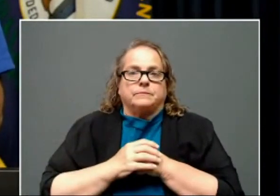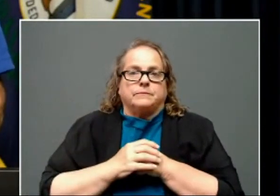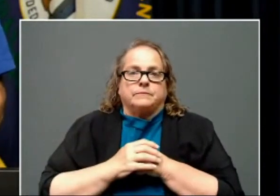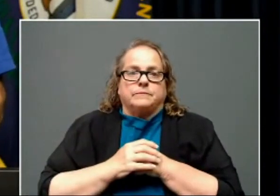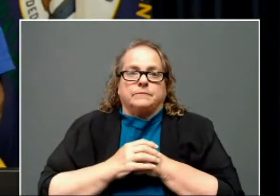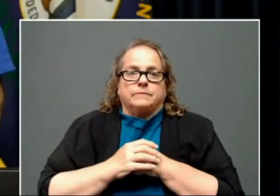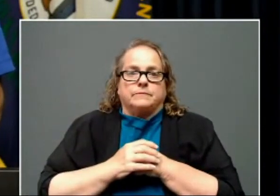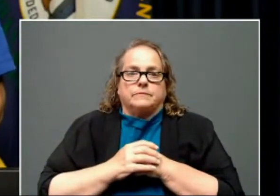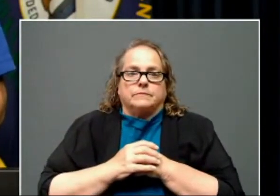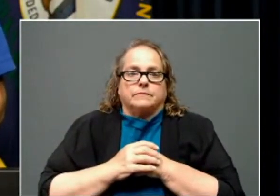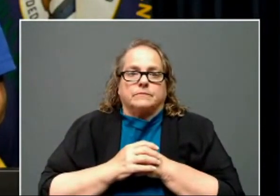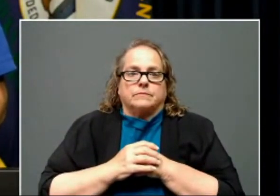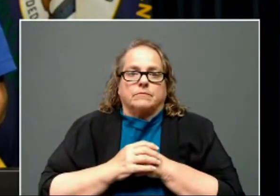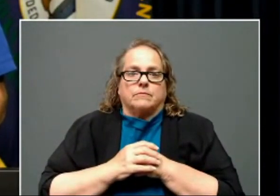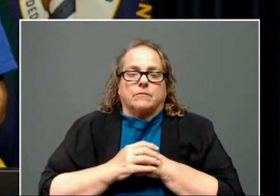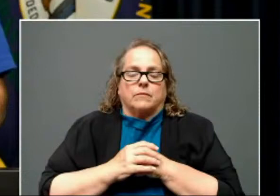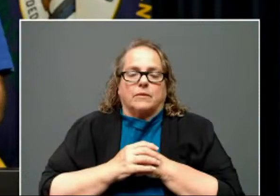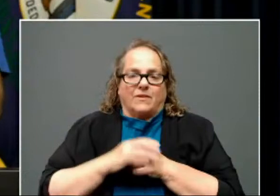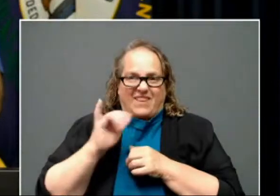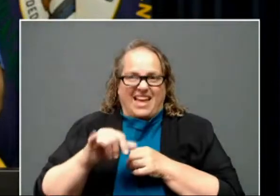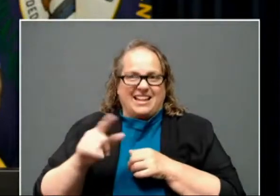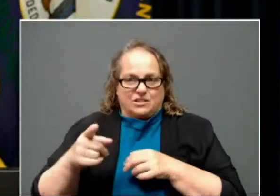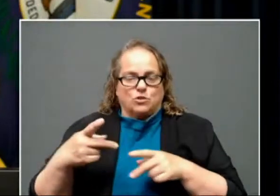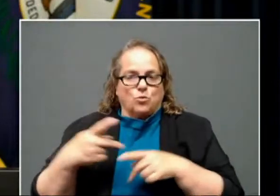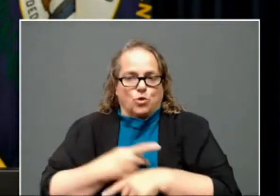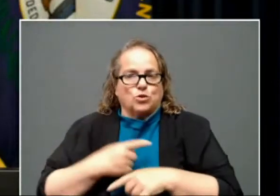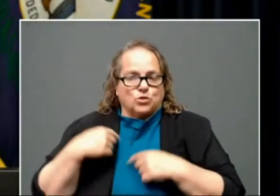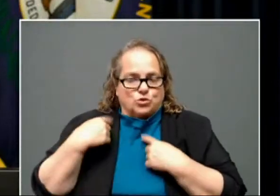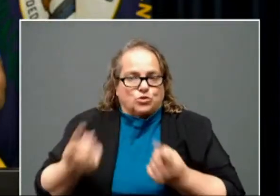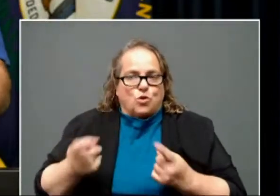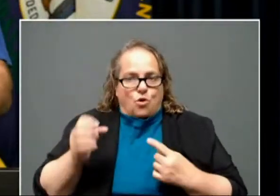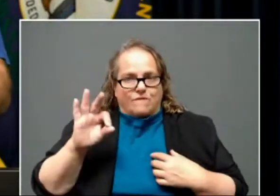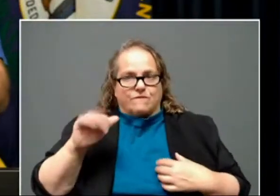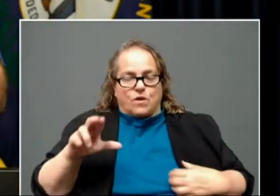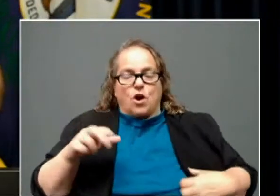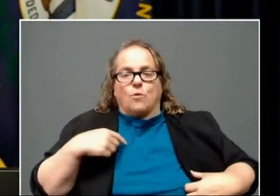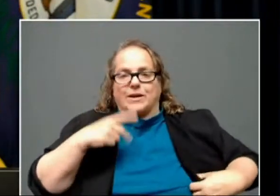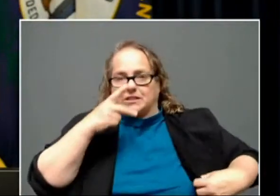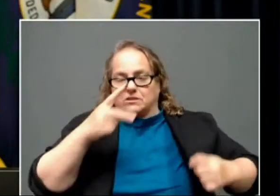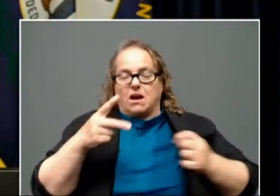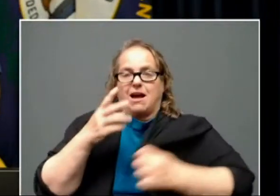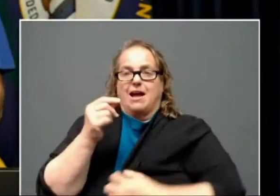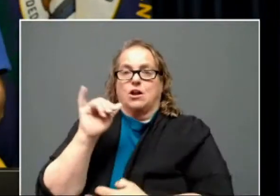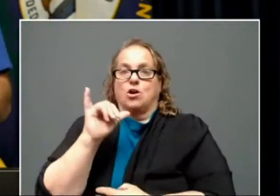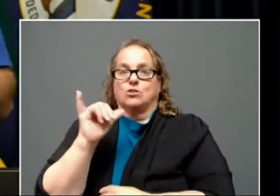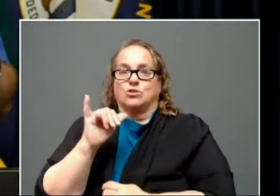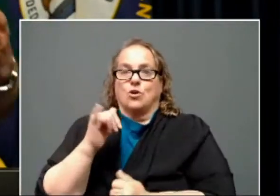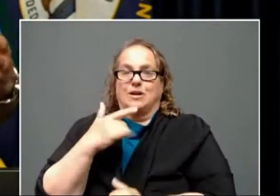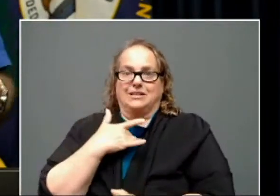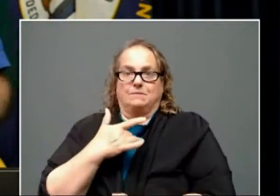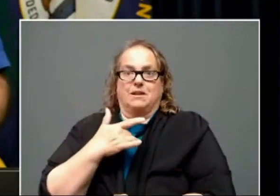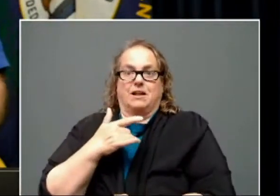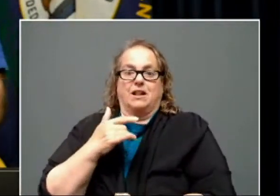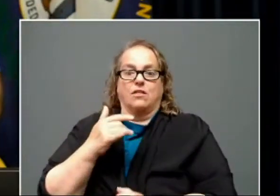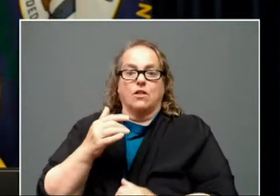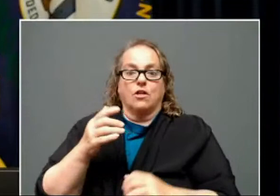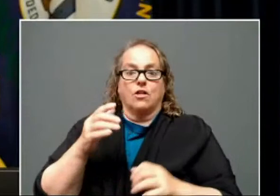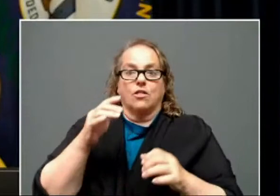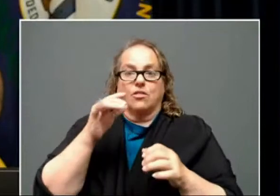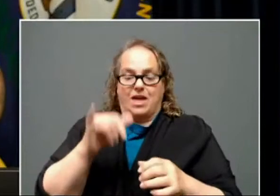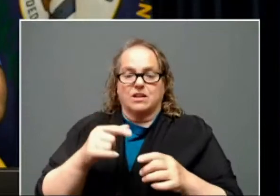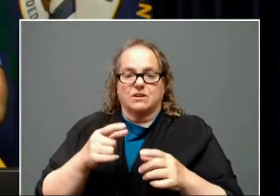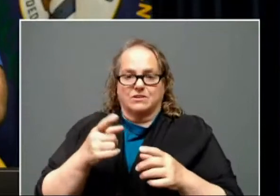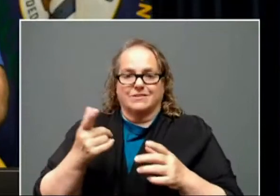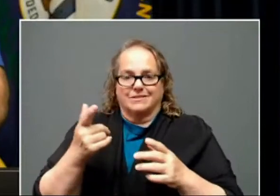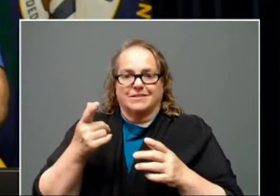the dominant variant that we have seen here, and also likely now the dominant variant throughout Kentucky,